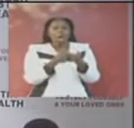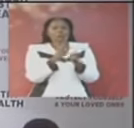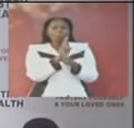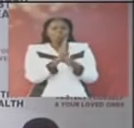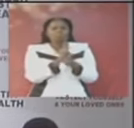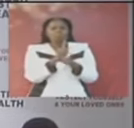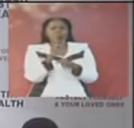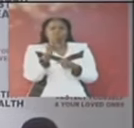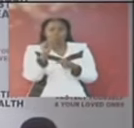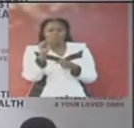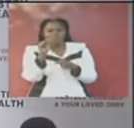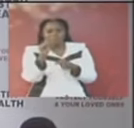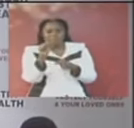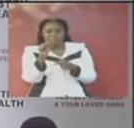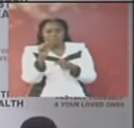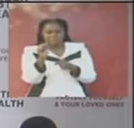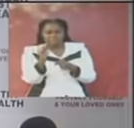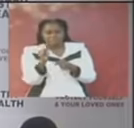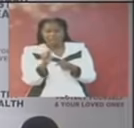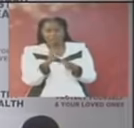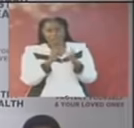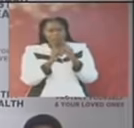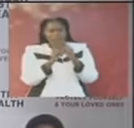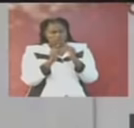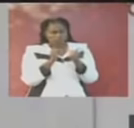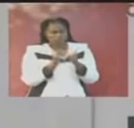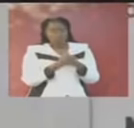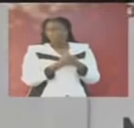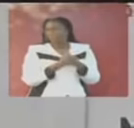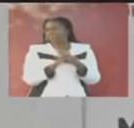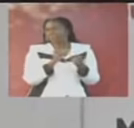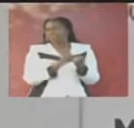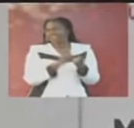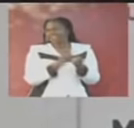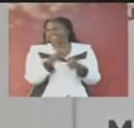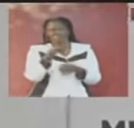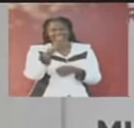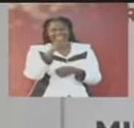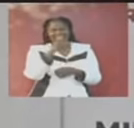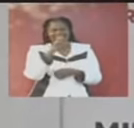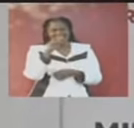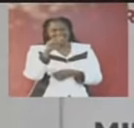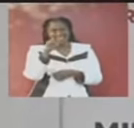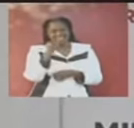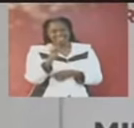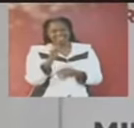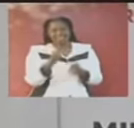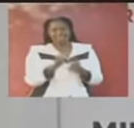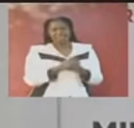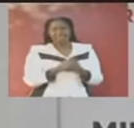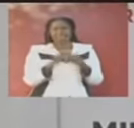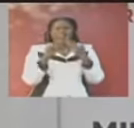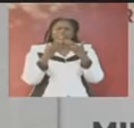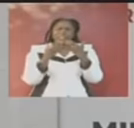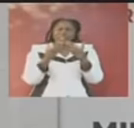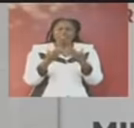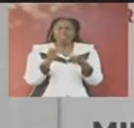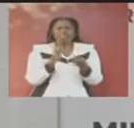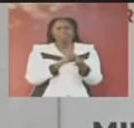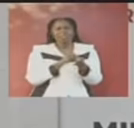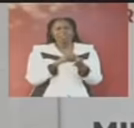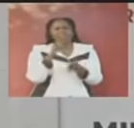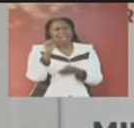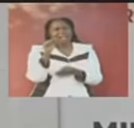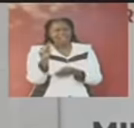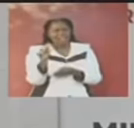to Dr. Hines and then Mr. Siram Singh. Thank you, Ms. Alcantara. Good morning to my colleague, Dr. Richards, and